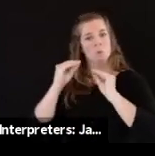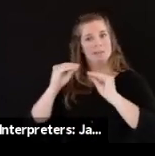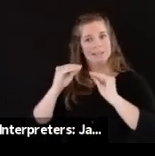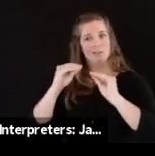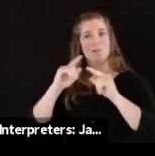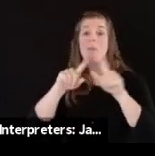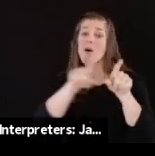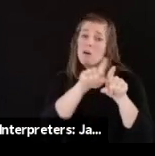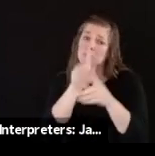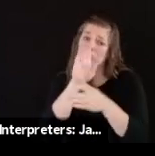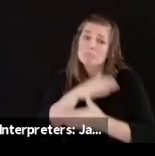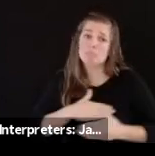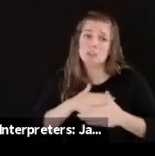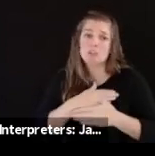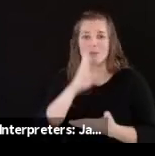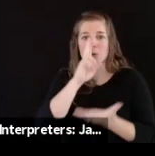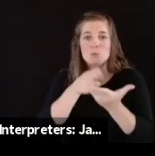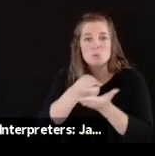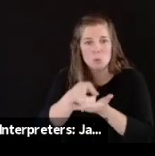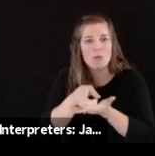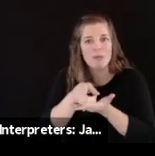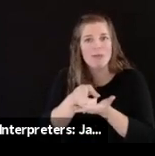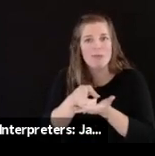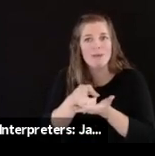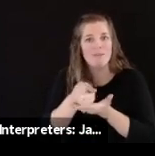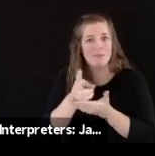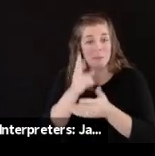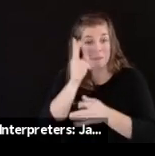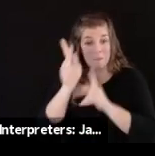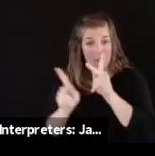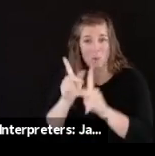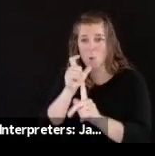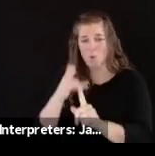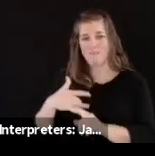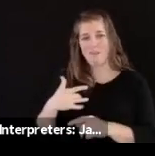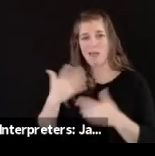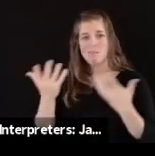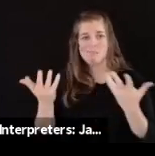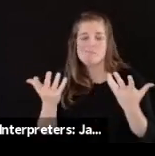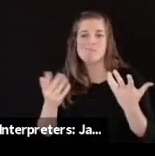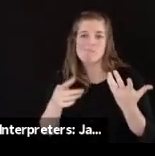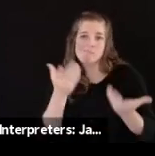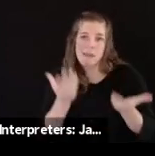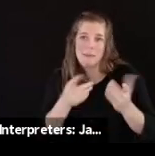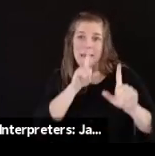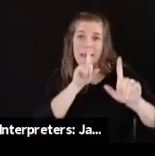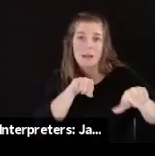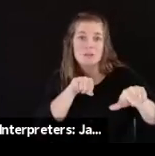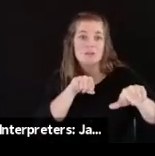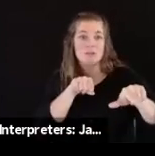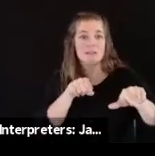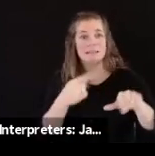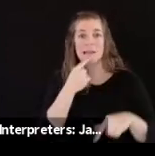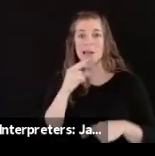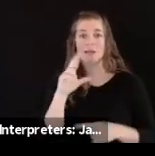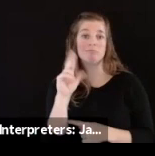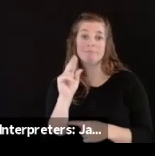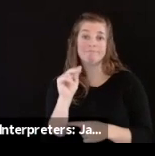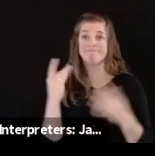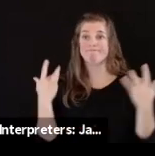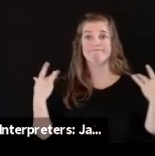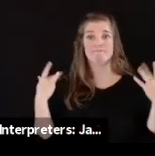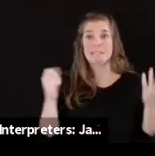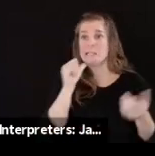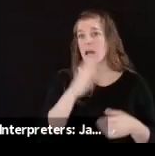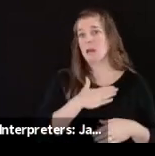also appreciate the truth and honesty of individuals who may have answered in saying that no, it might not be